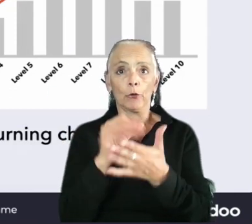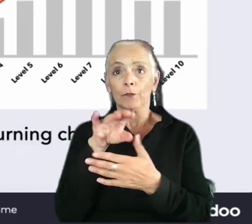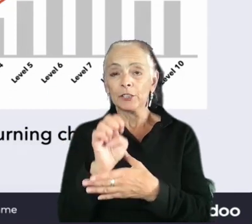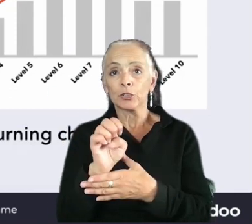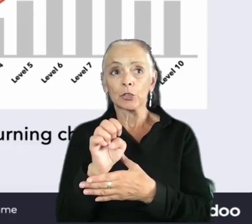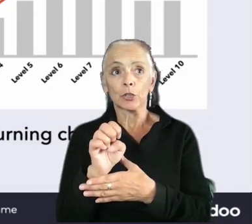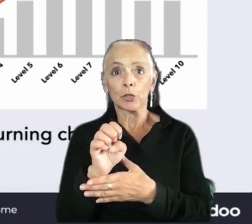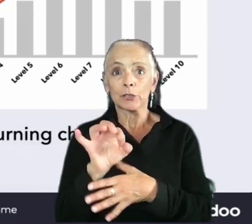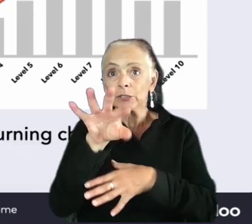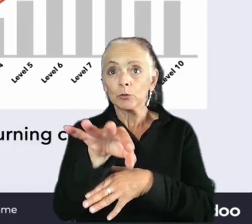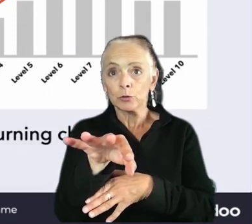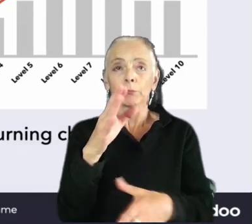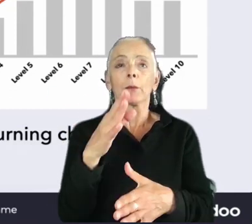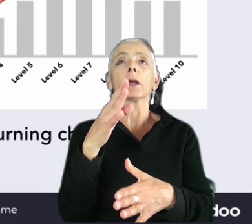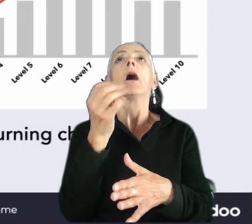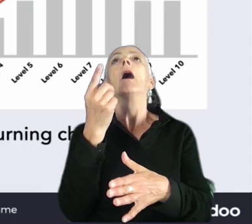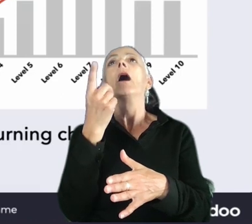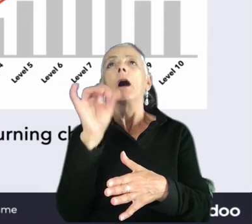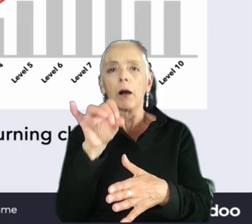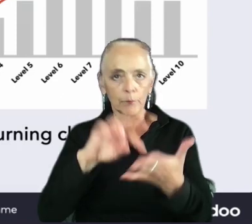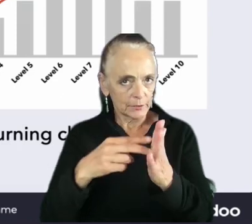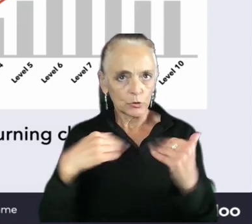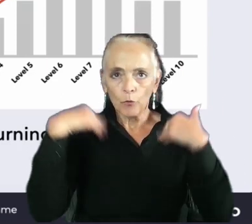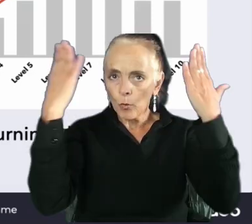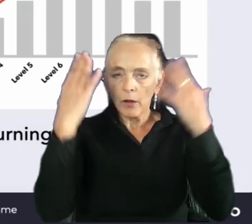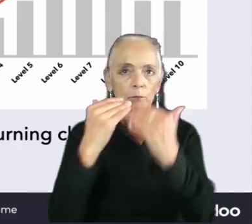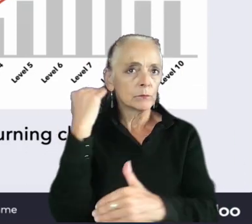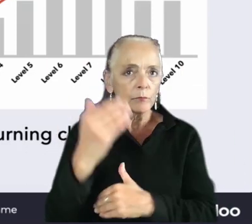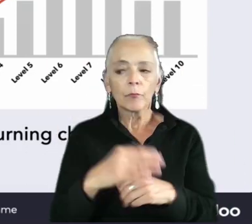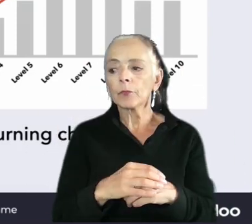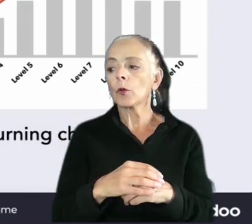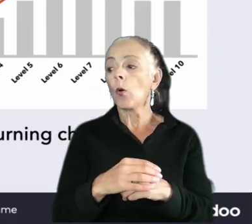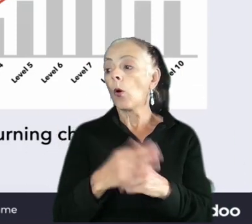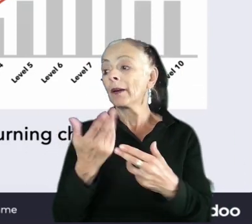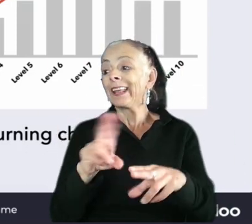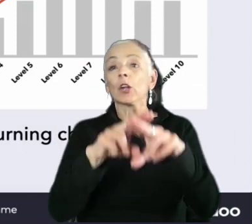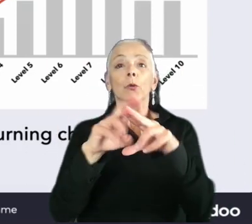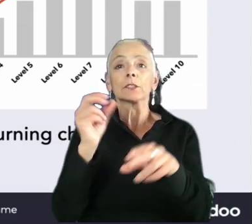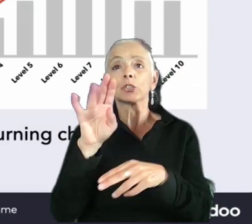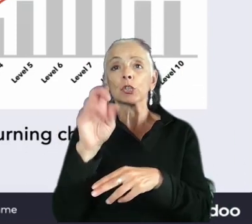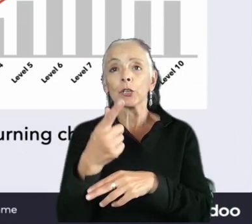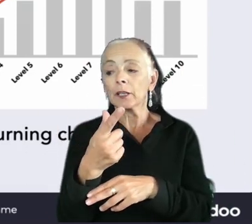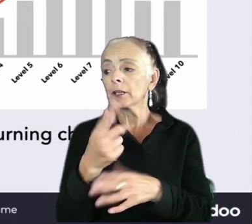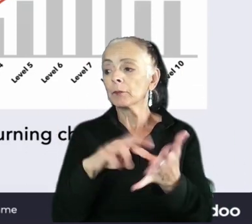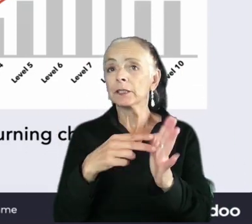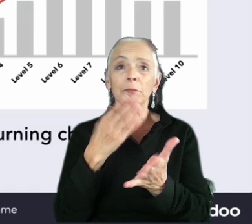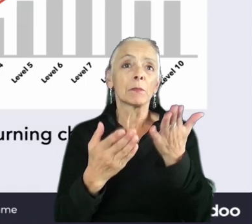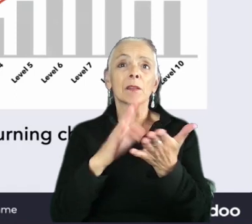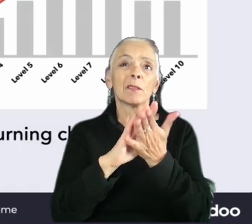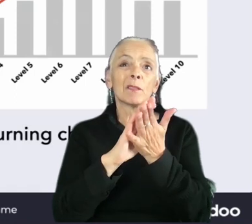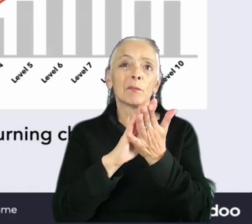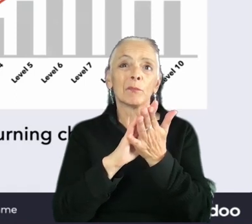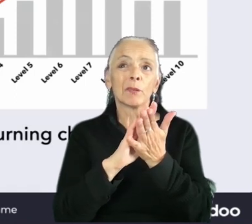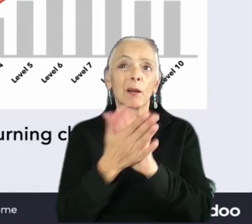was a sign that maybe this is too overwhelming. And also an increasing trend of churning could be a sign that they are getting bored. Of